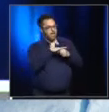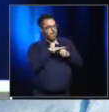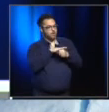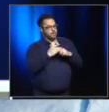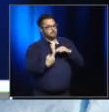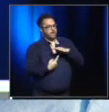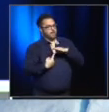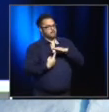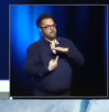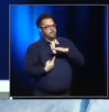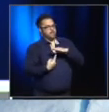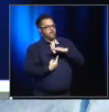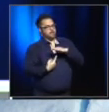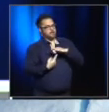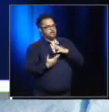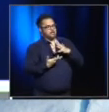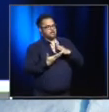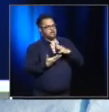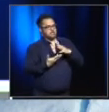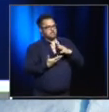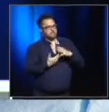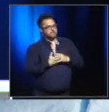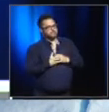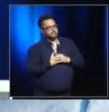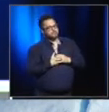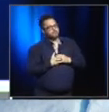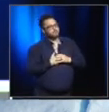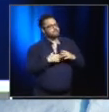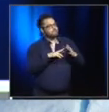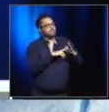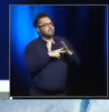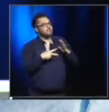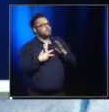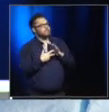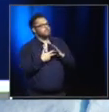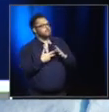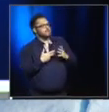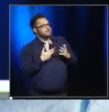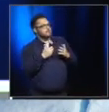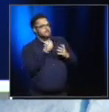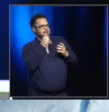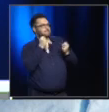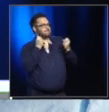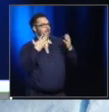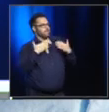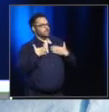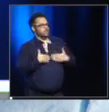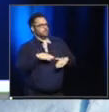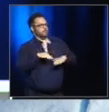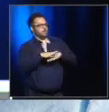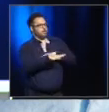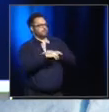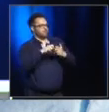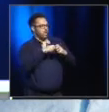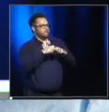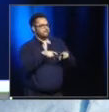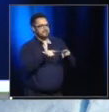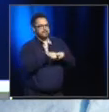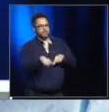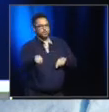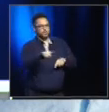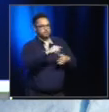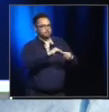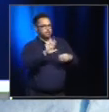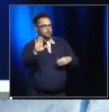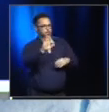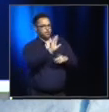start, it means that it hasn't got a lot of the management problems that we've been hearing about at this conference. So it is, to